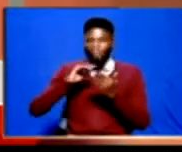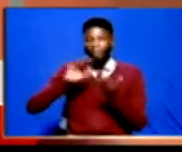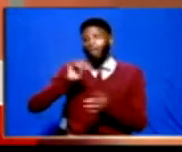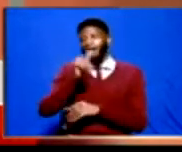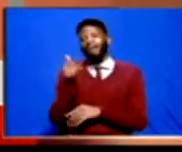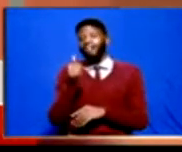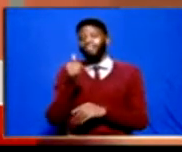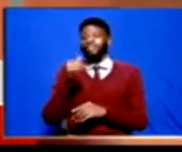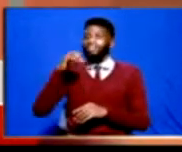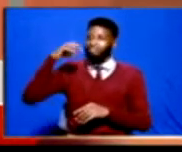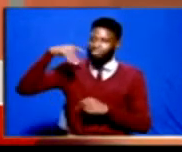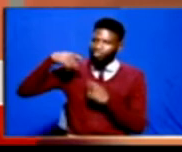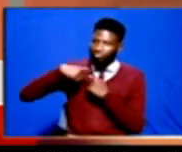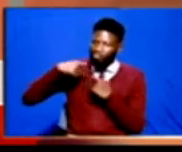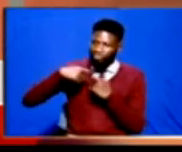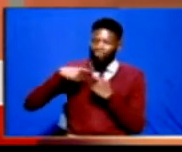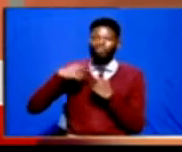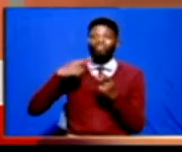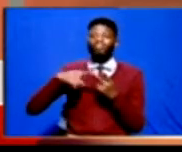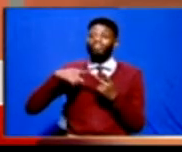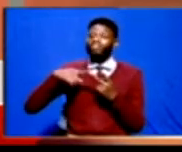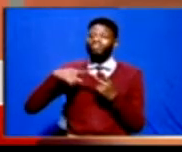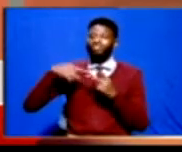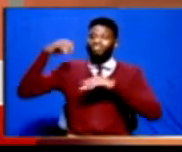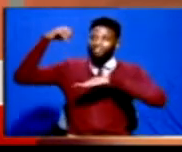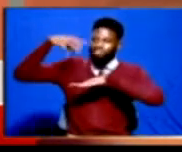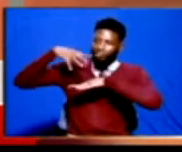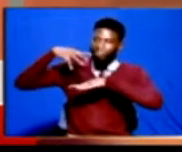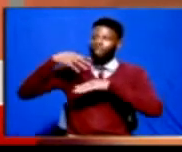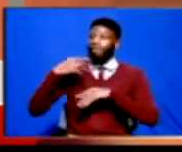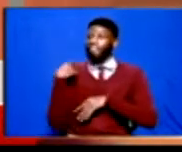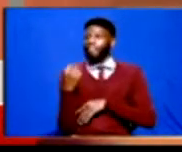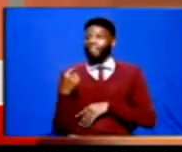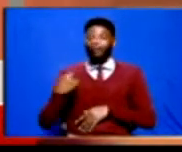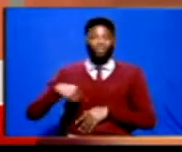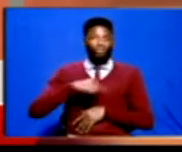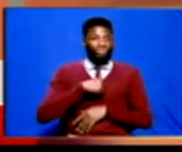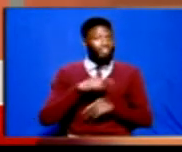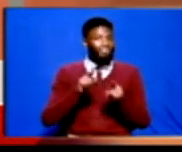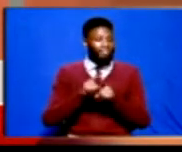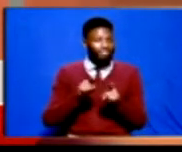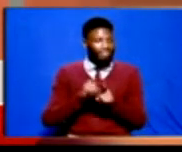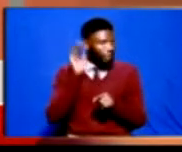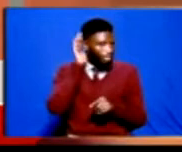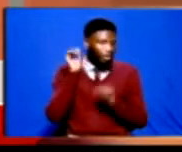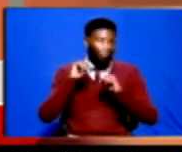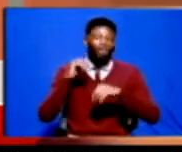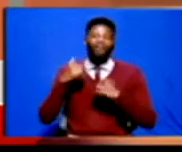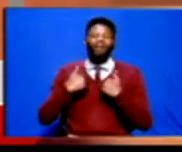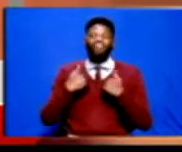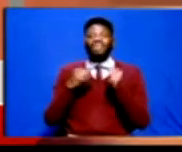of electricity. We even just recently being told that we were about to get a $10 billion fund just